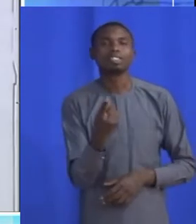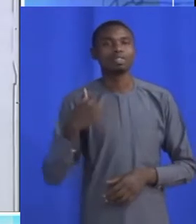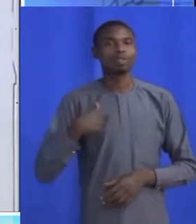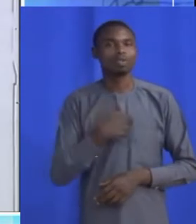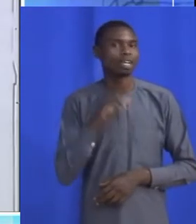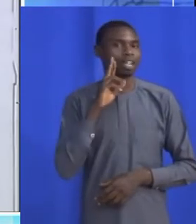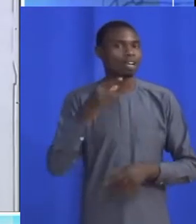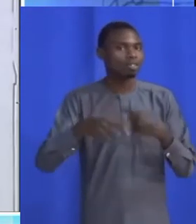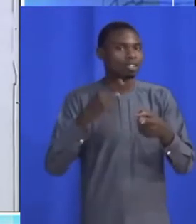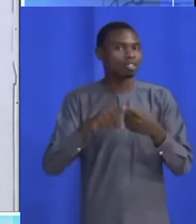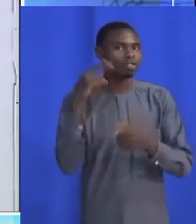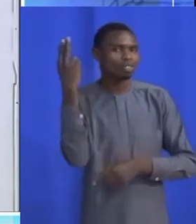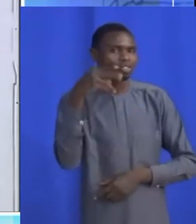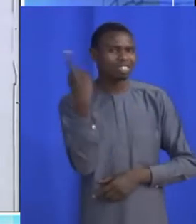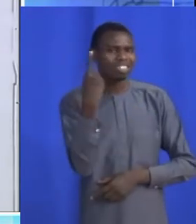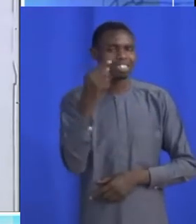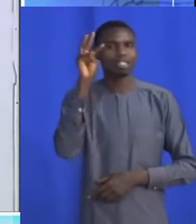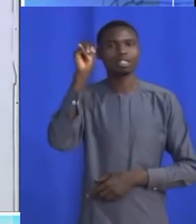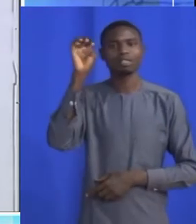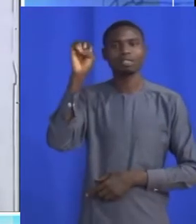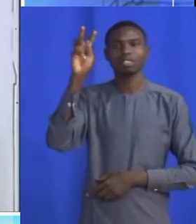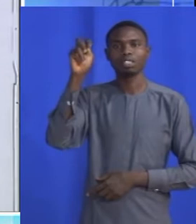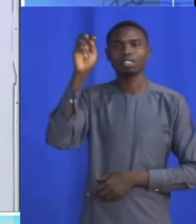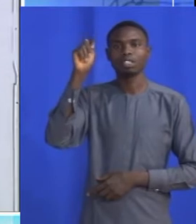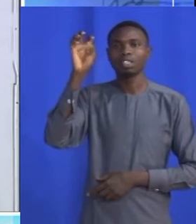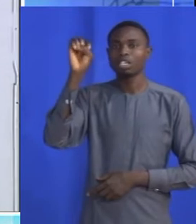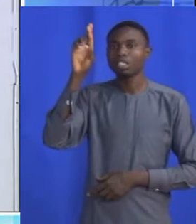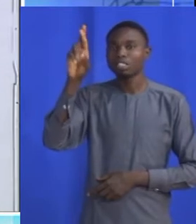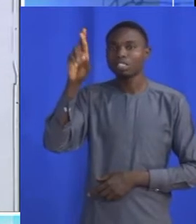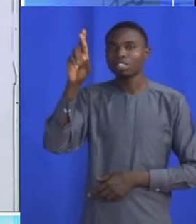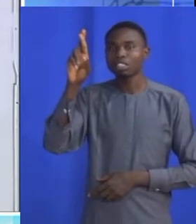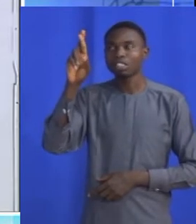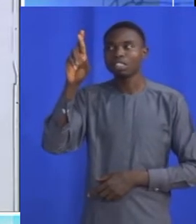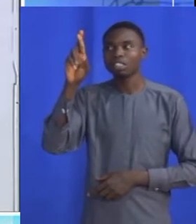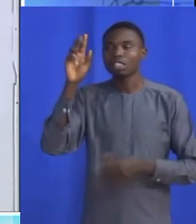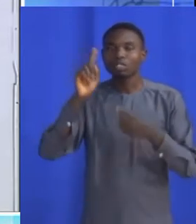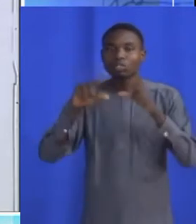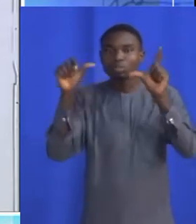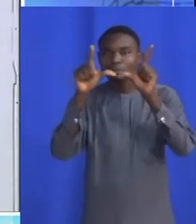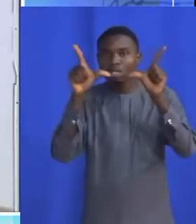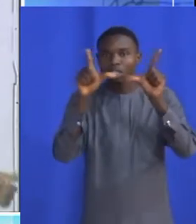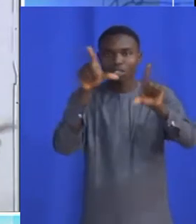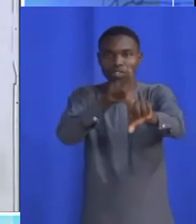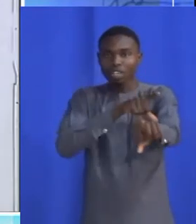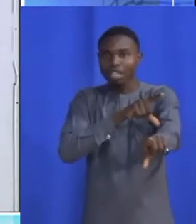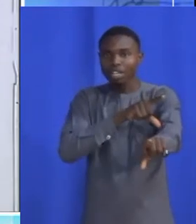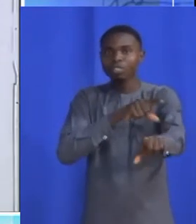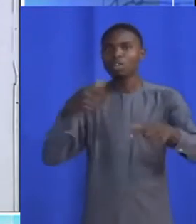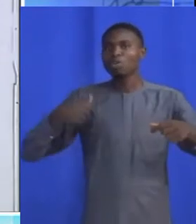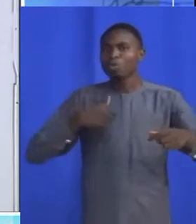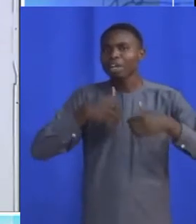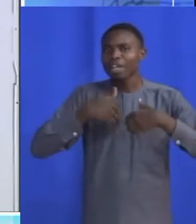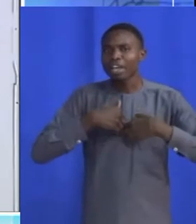the governor, the president, the lawmakers, the minister, all of them must conduct